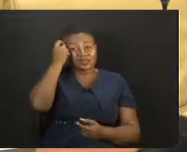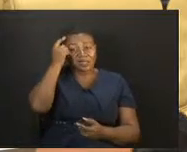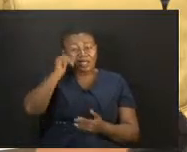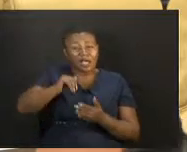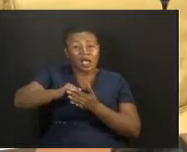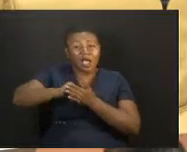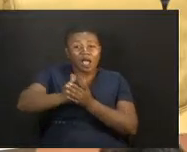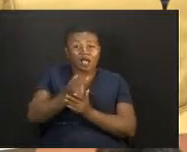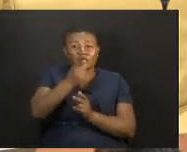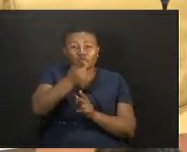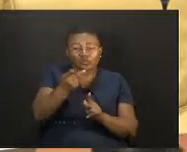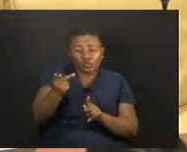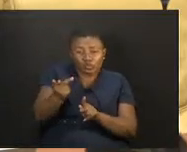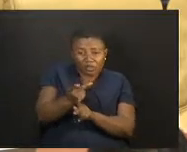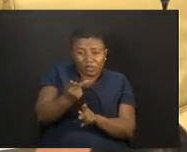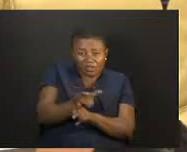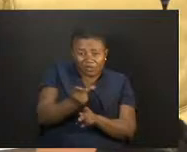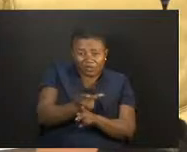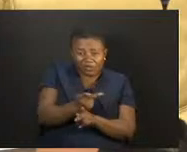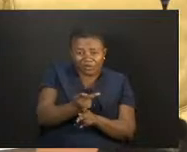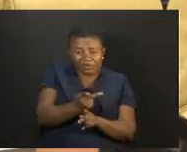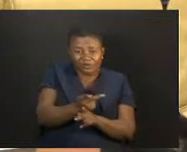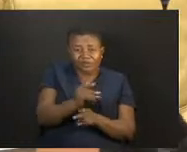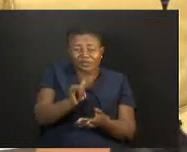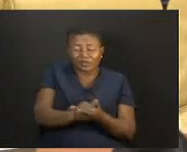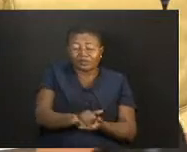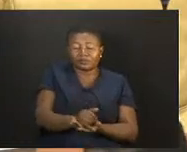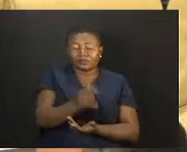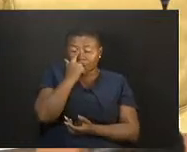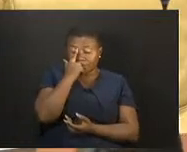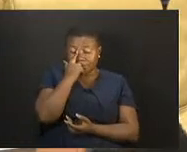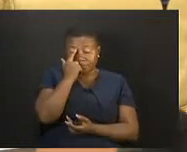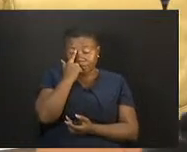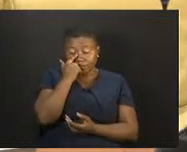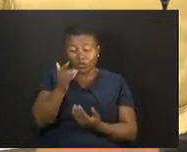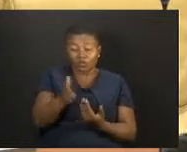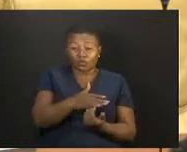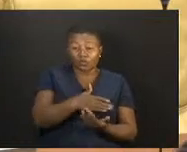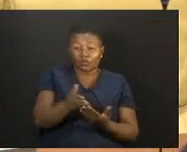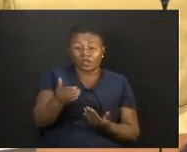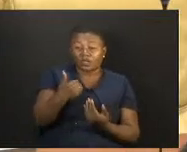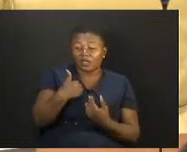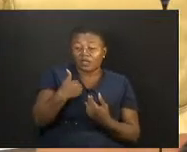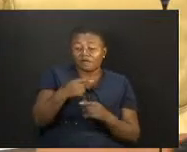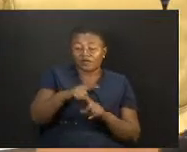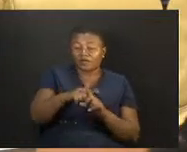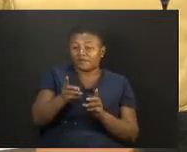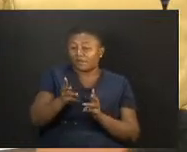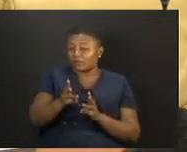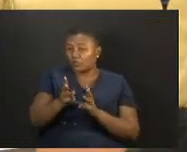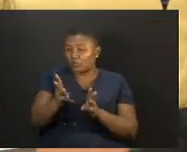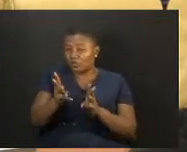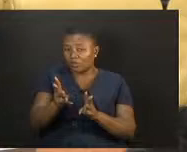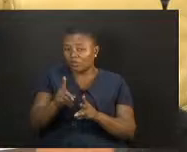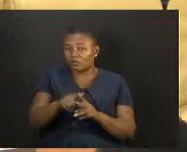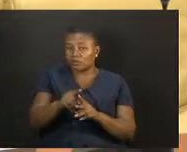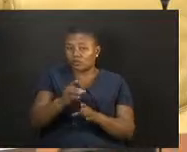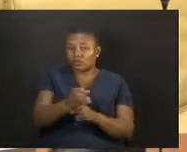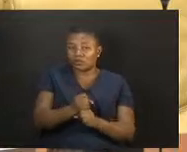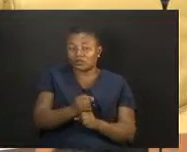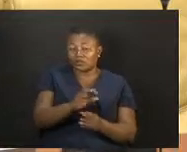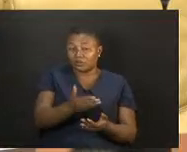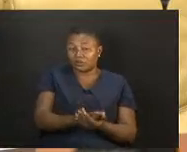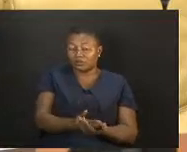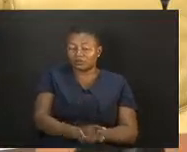is used in arriving at that, whether there are different models in arriving at that. Thank you. Yes,